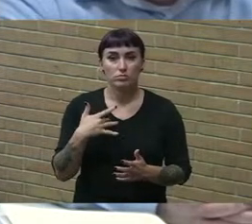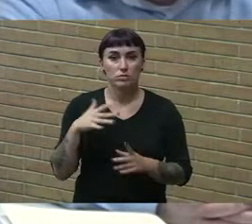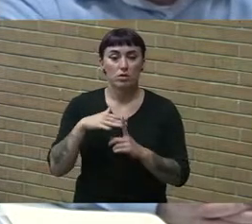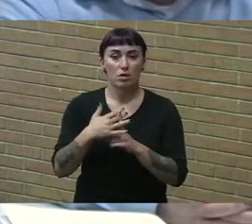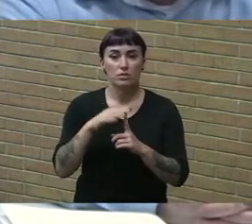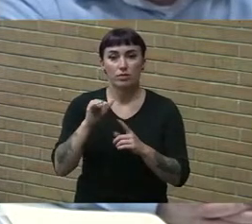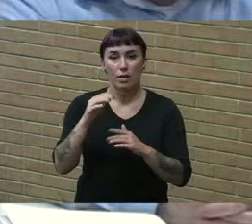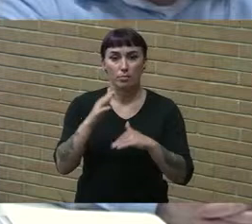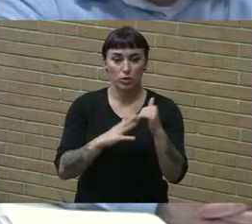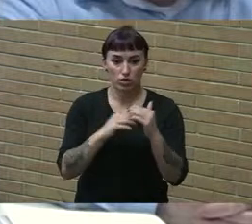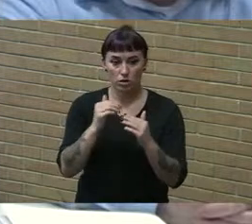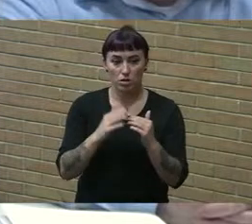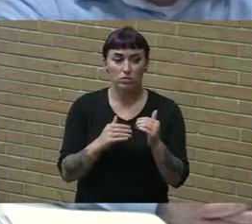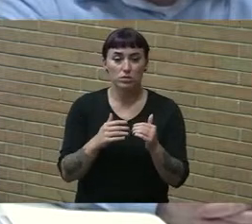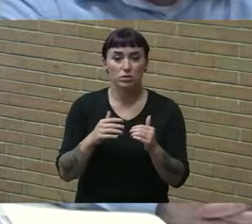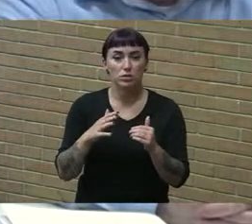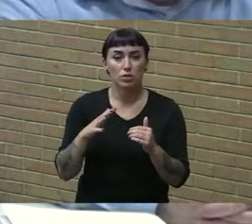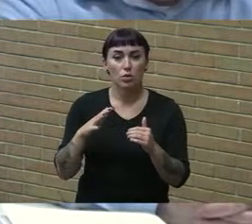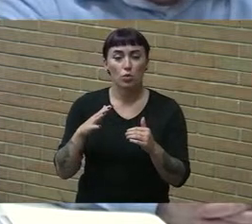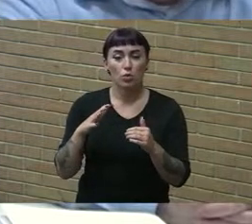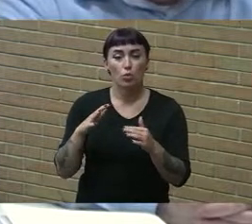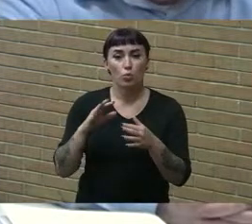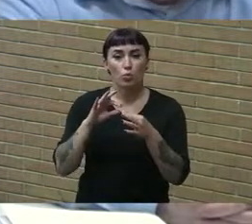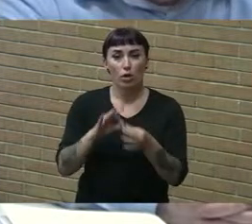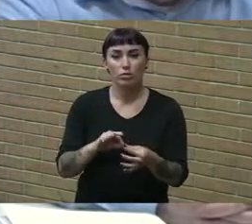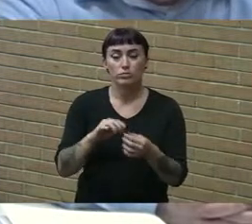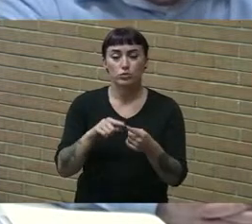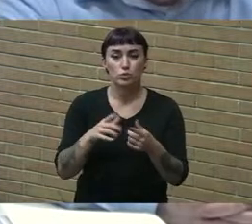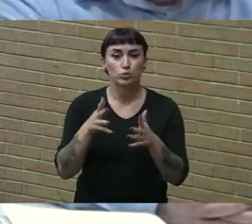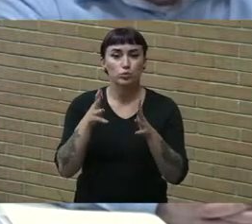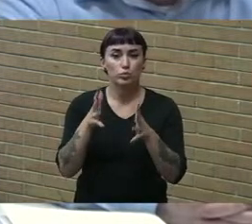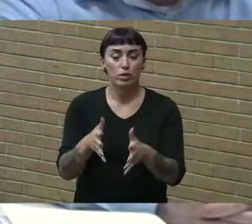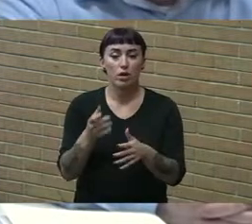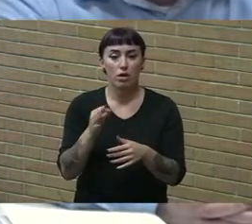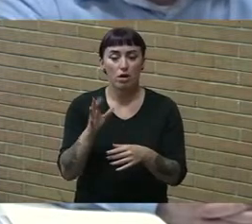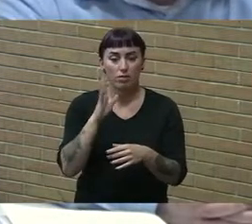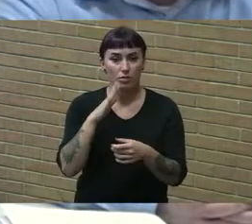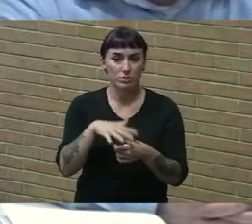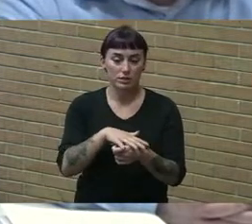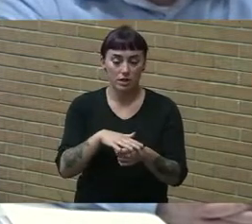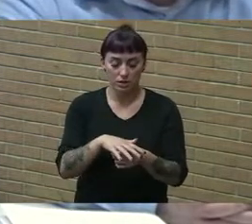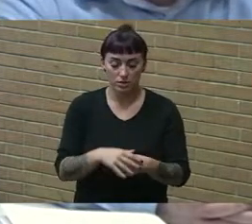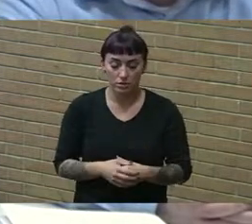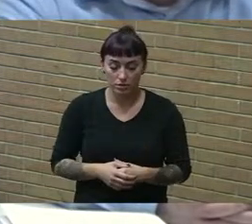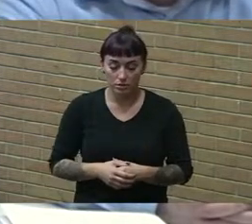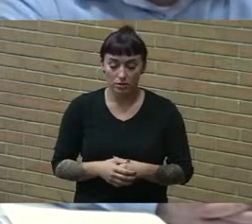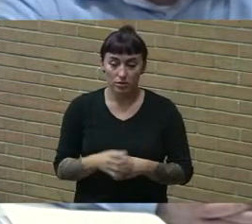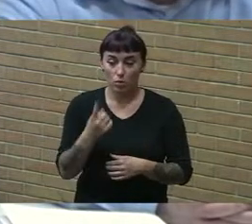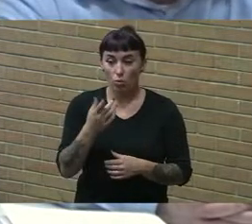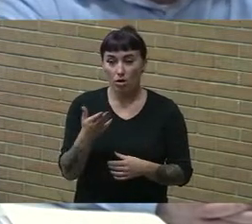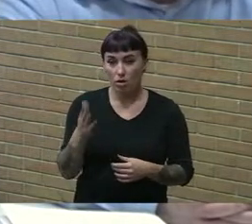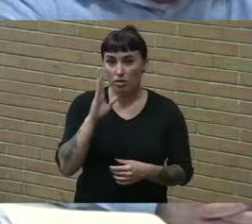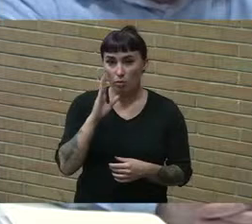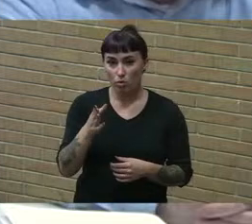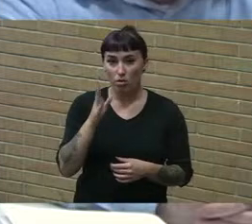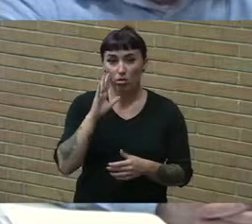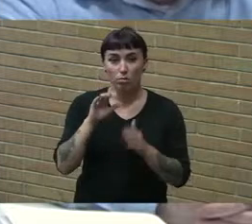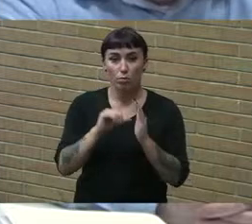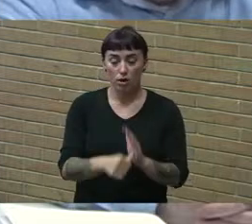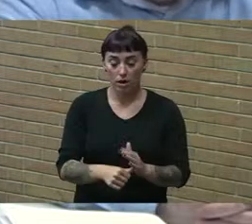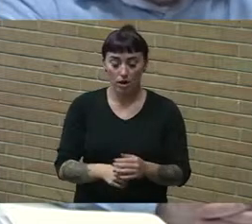that building relative to the remainder of the site. One thing that I will point